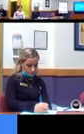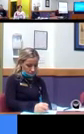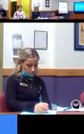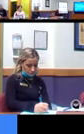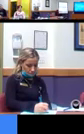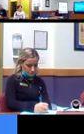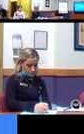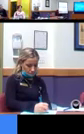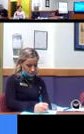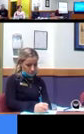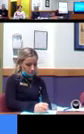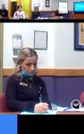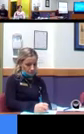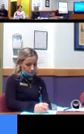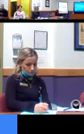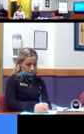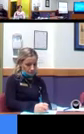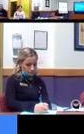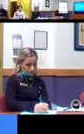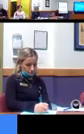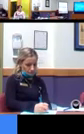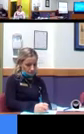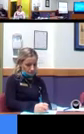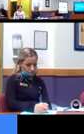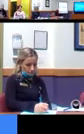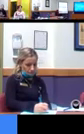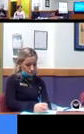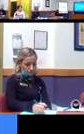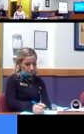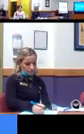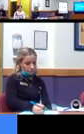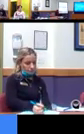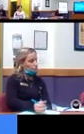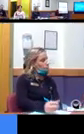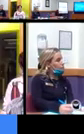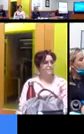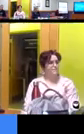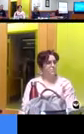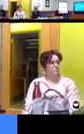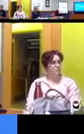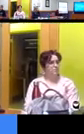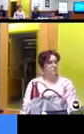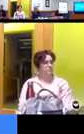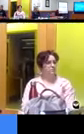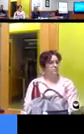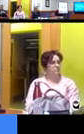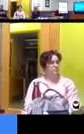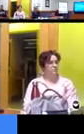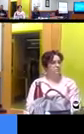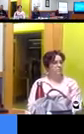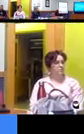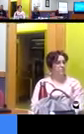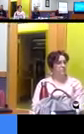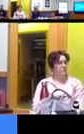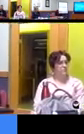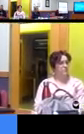So trauma. So this is directly from the National Abortion Federation trauma-informed abortion care